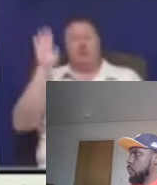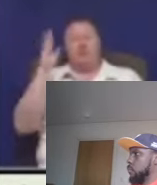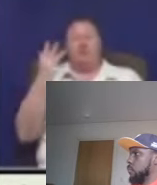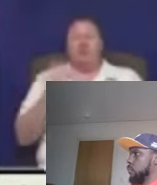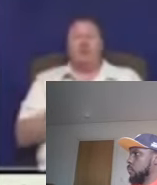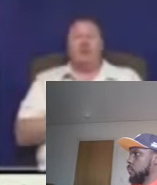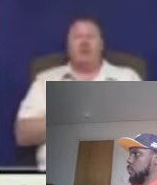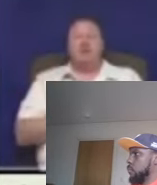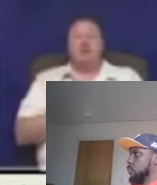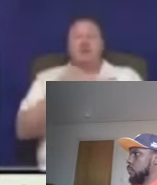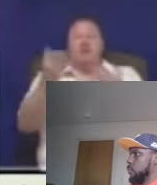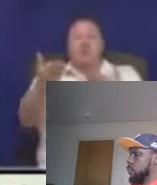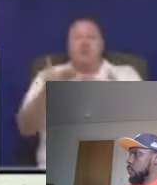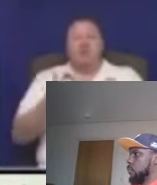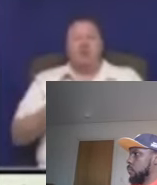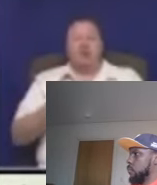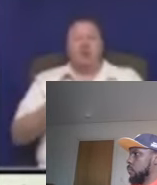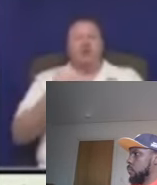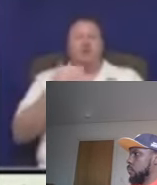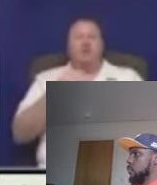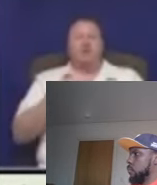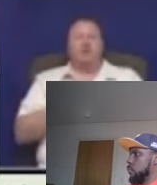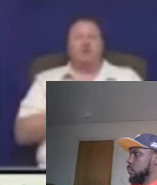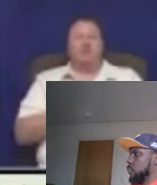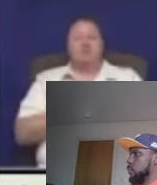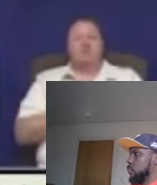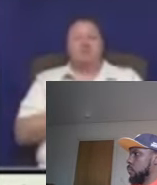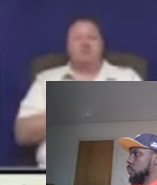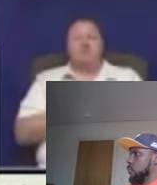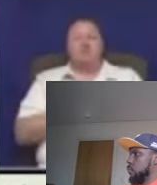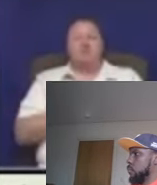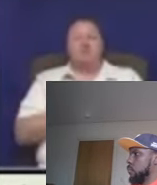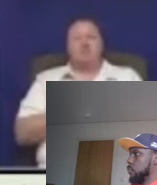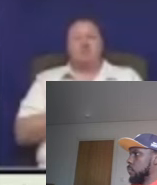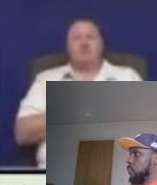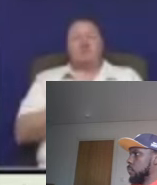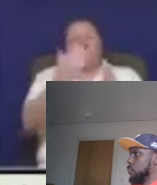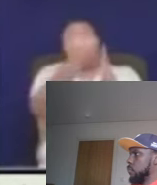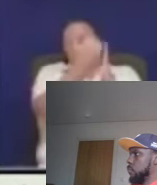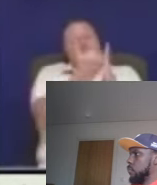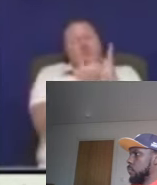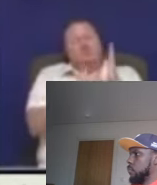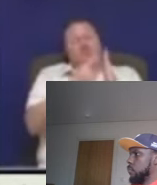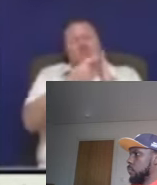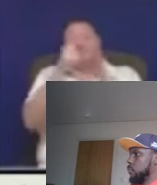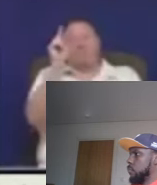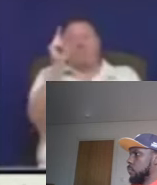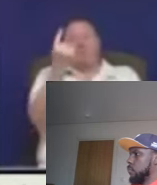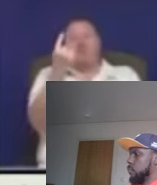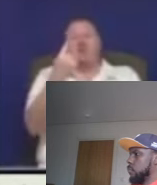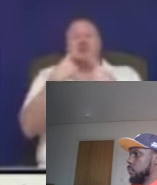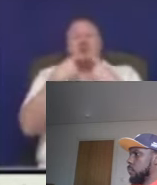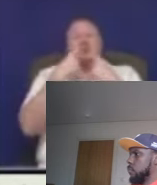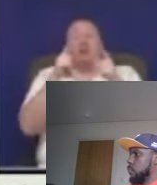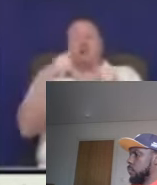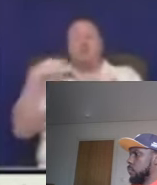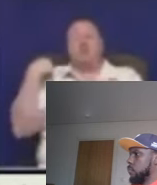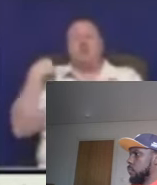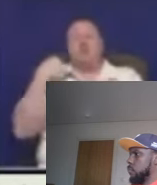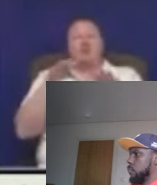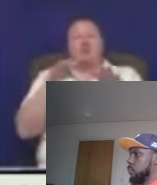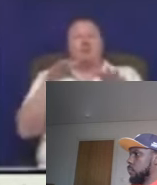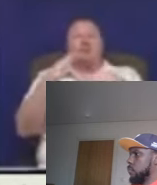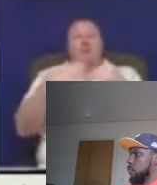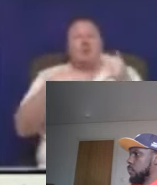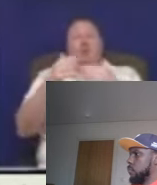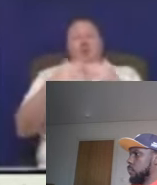we will then welcome them in their absence. The first item on the order paper today is the statement by the Minister of Public